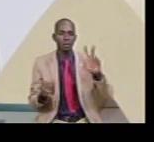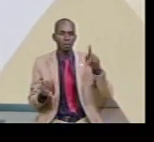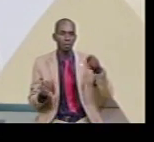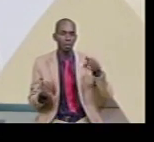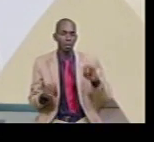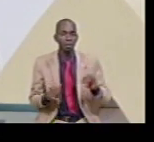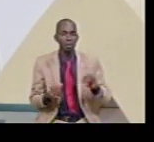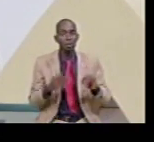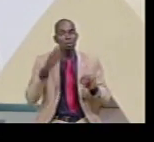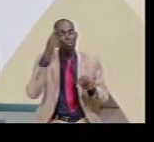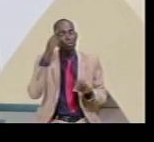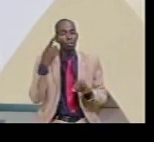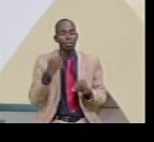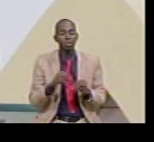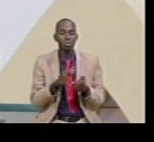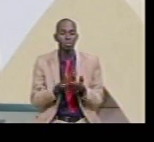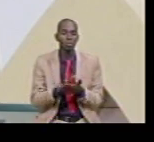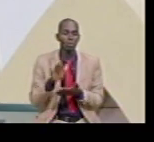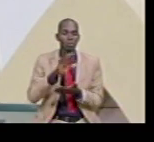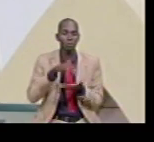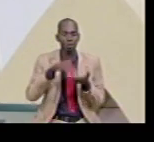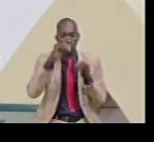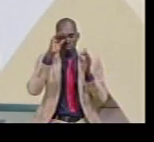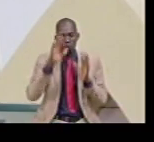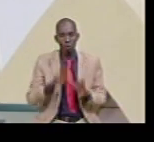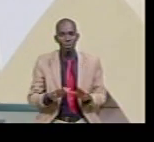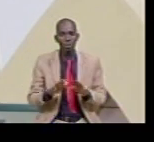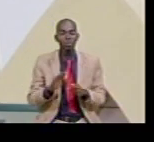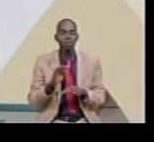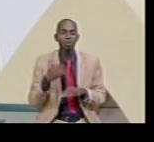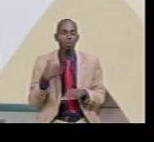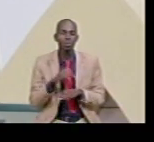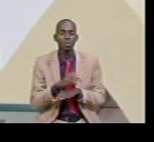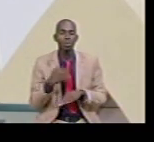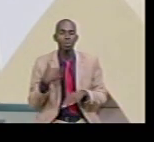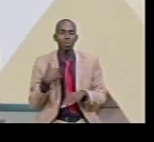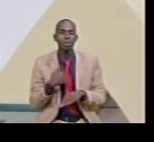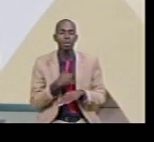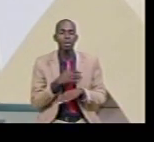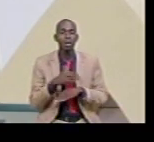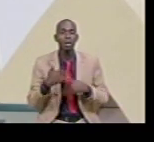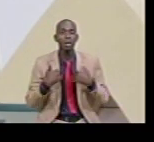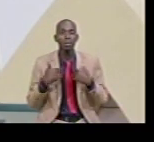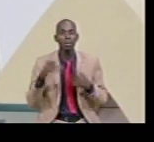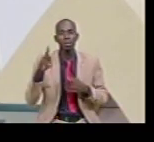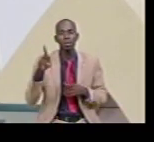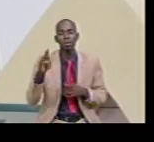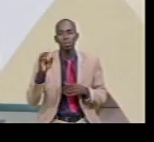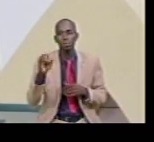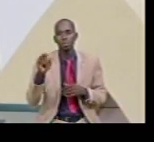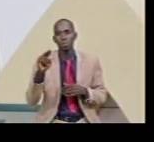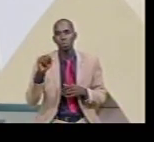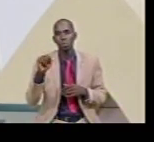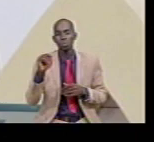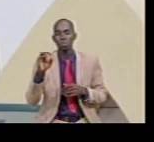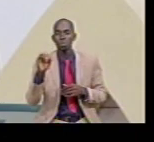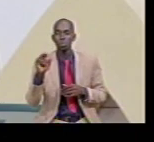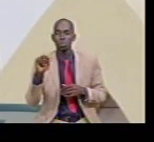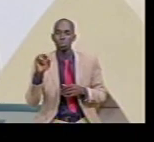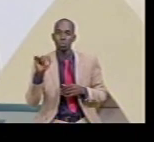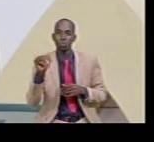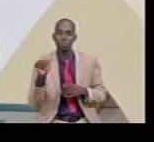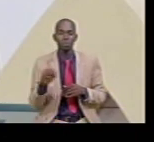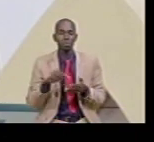the colonial. They also meet in their various campuses and various halls in their